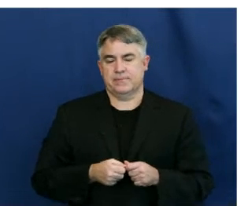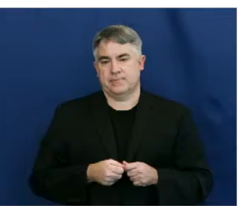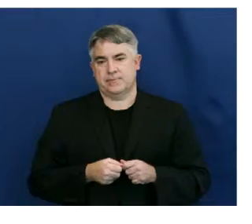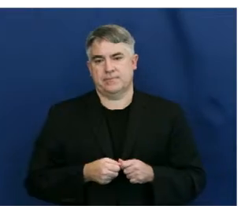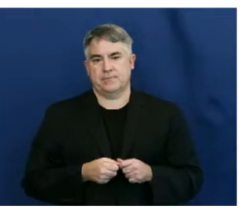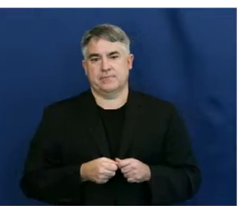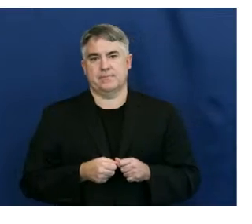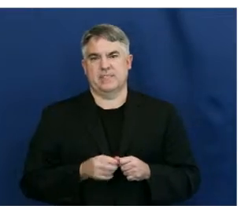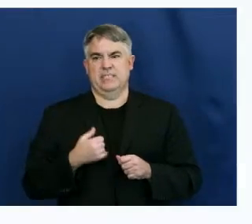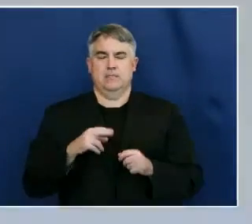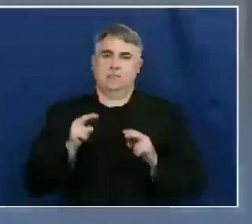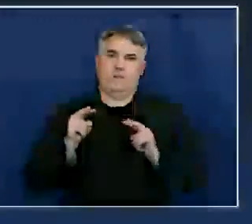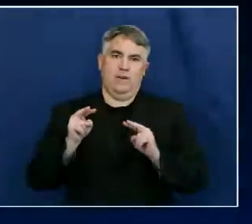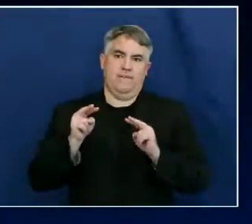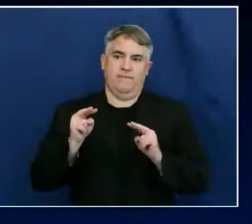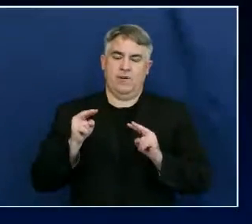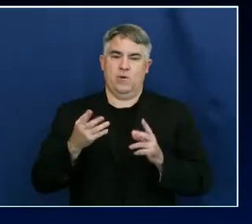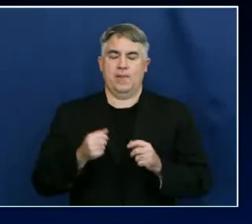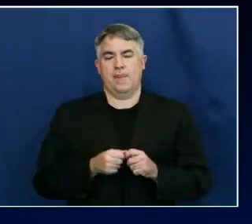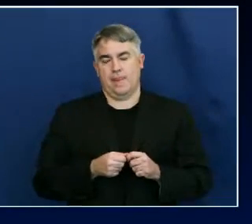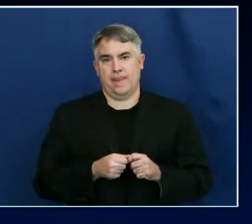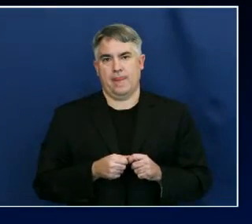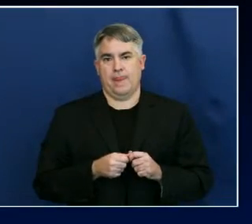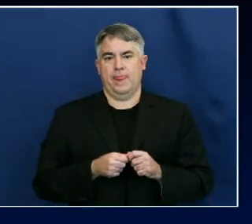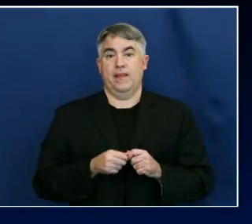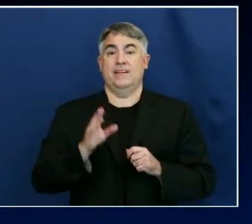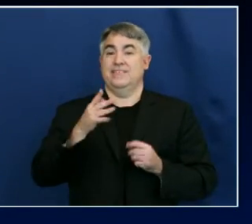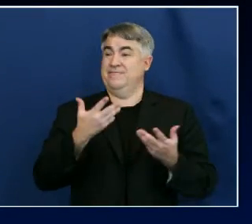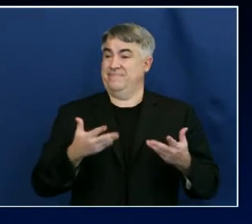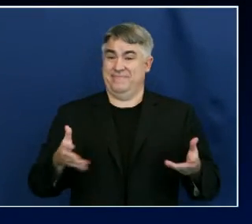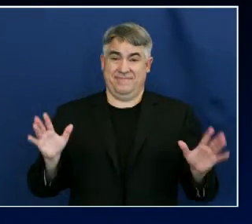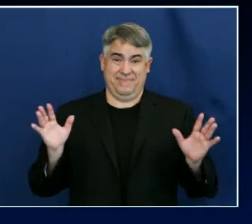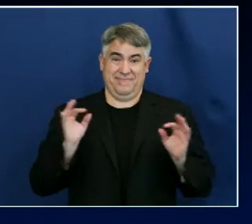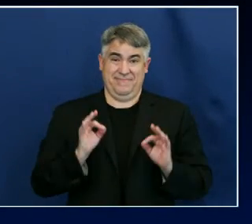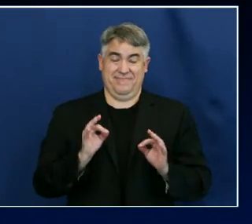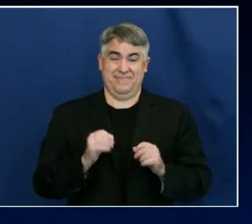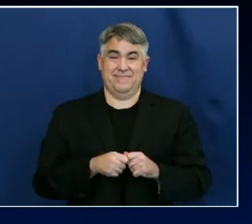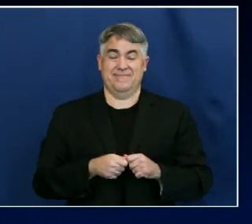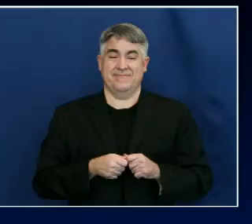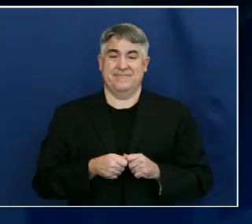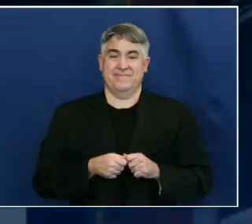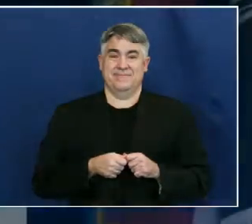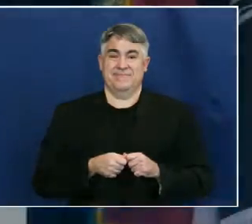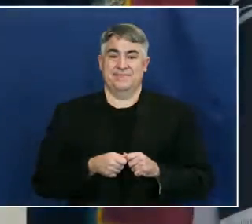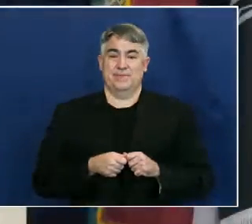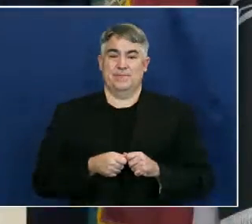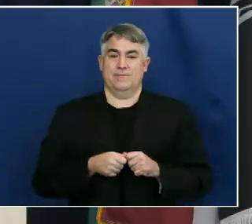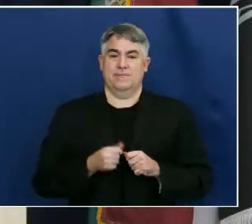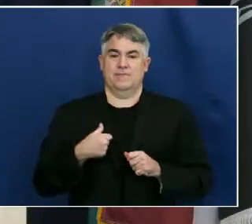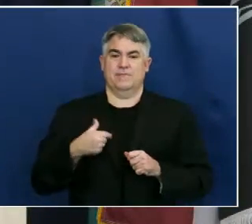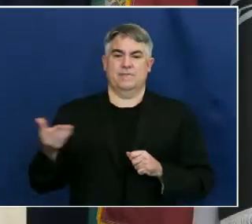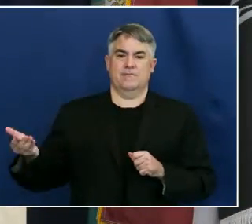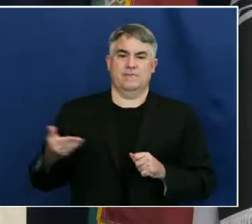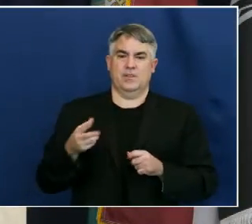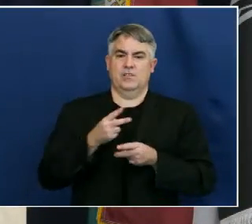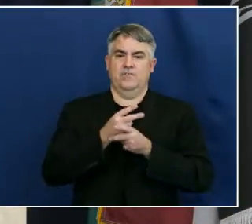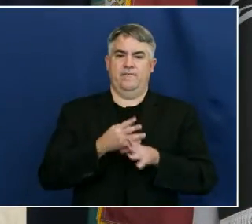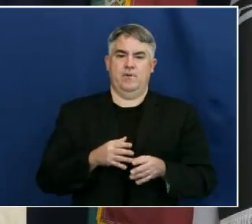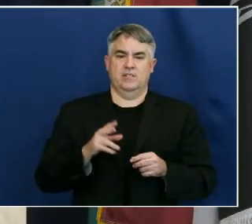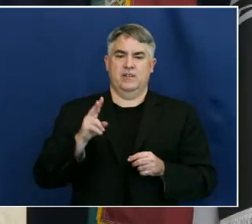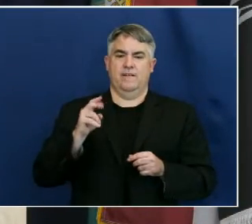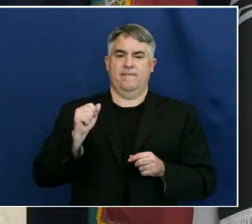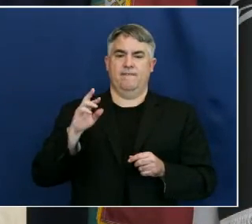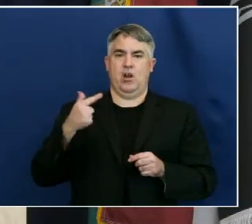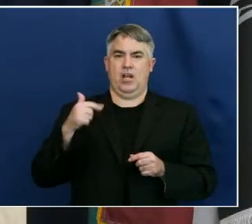the red tier. And that is our final chart. With that, I want to turn it over to Supervisor Vargas, who will give her update, and then we'll go